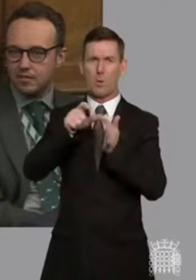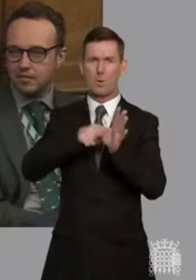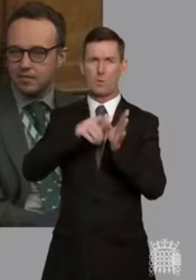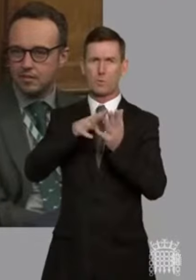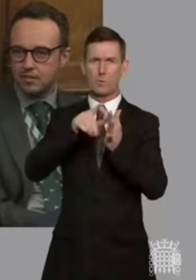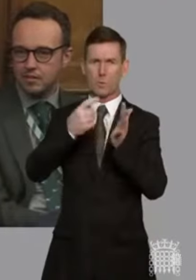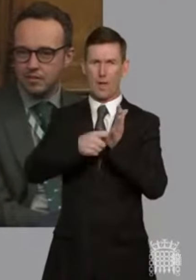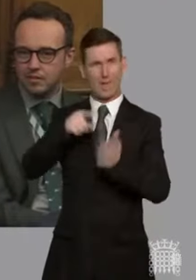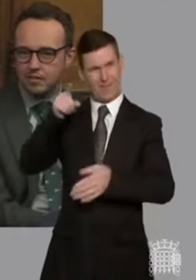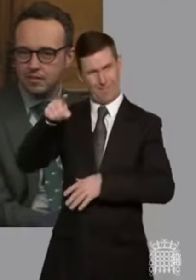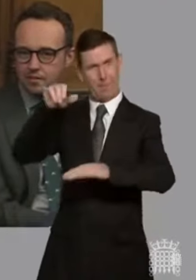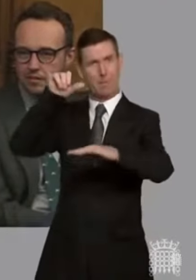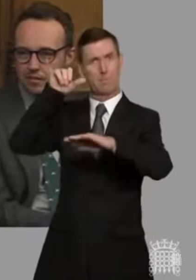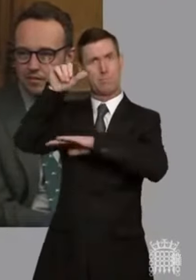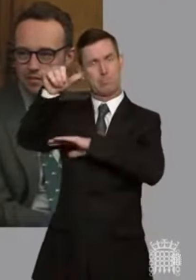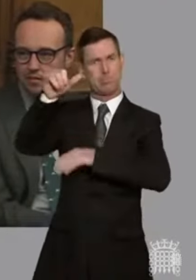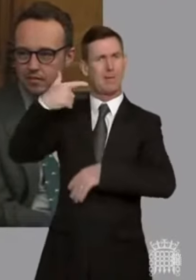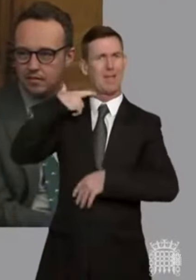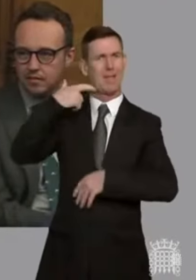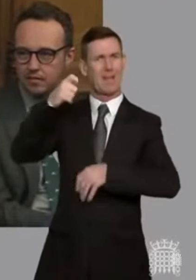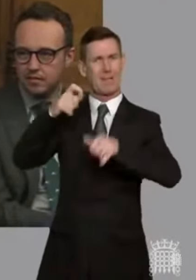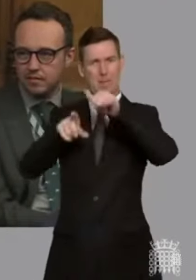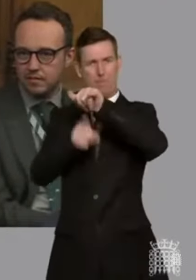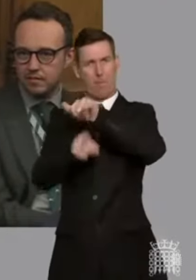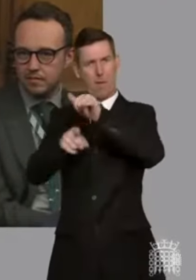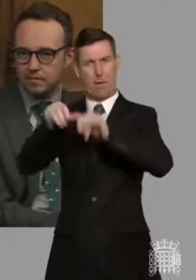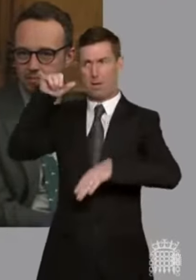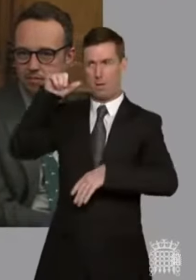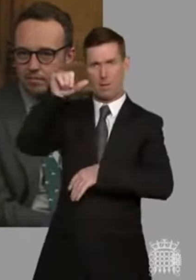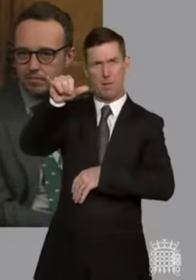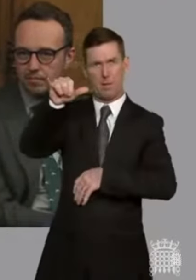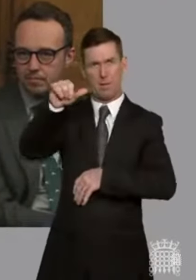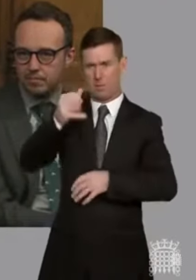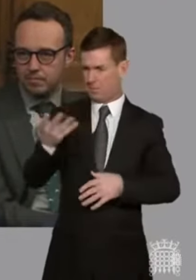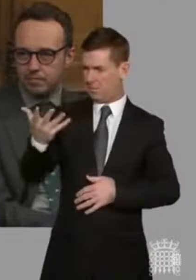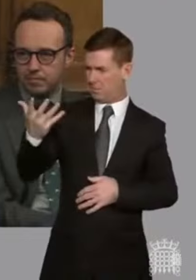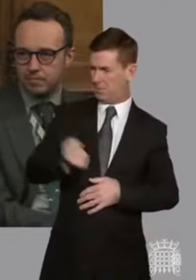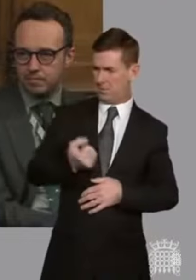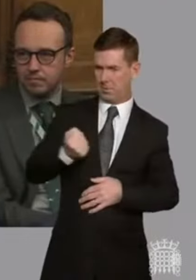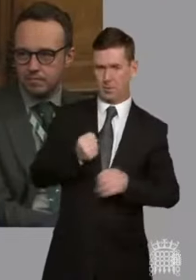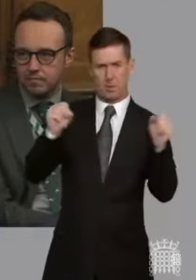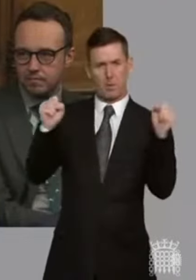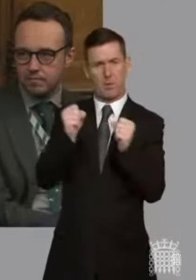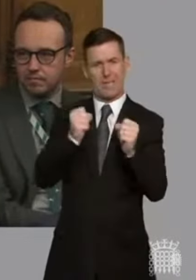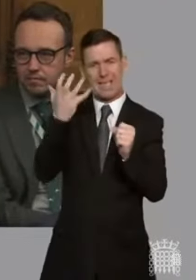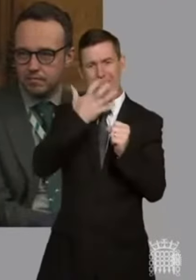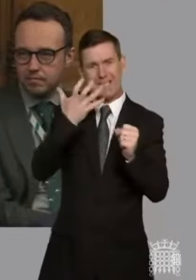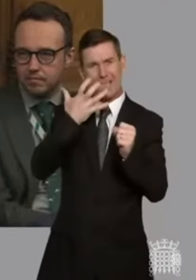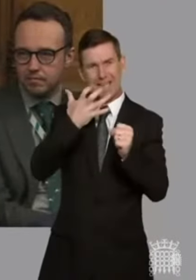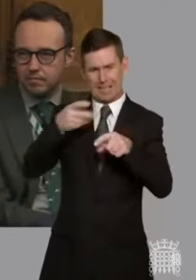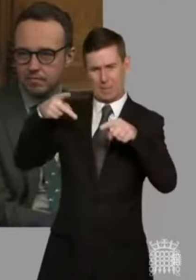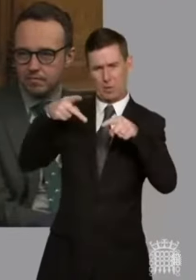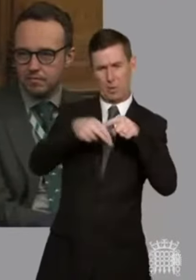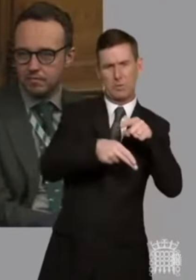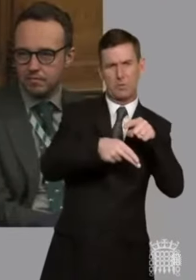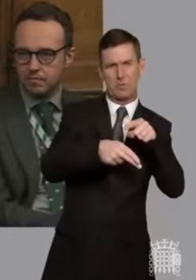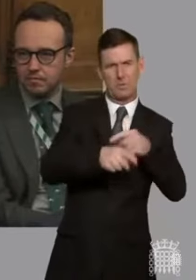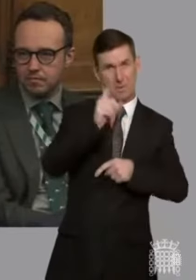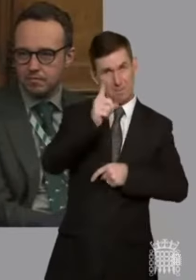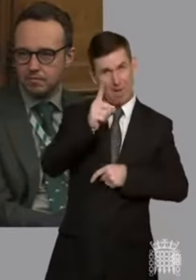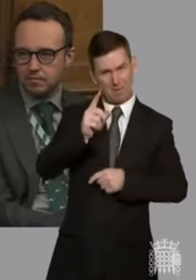winter fuel allowance, feeling the pinch, whilst at the same time we're prepared to give away a military base and pay £18